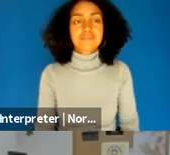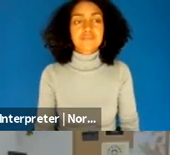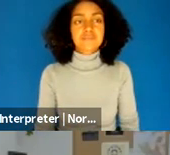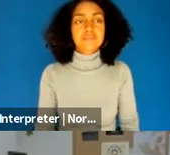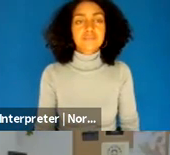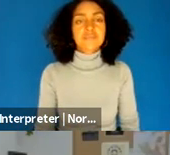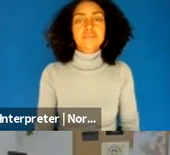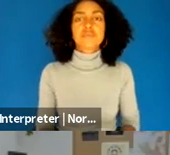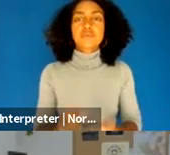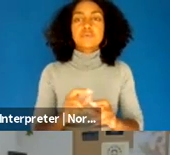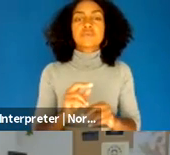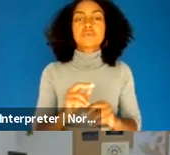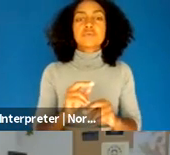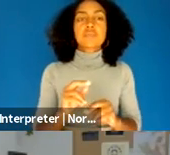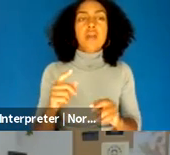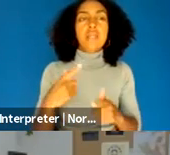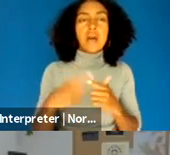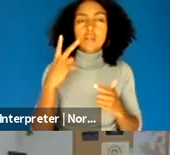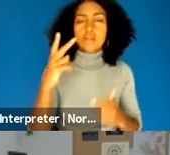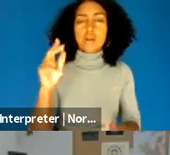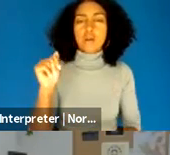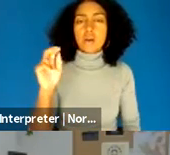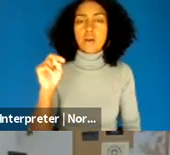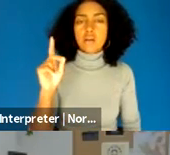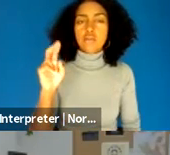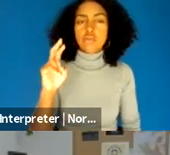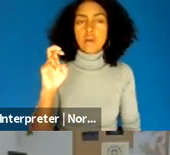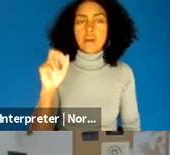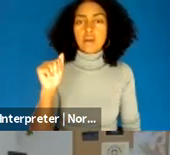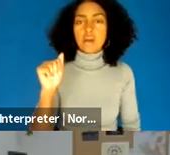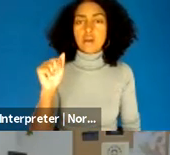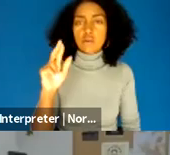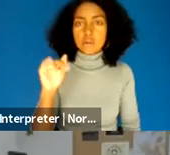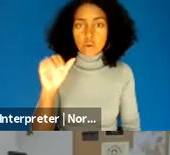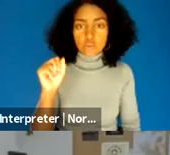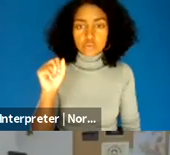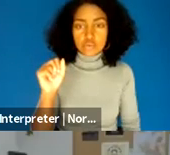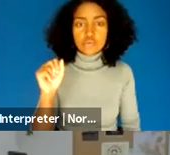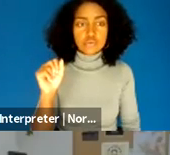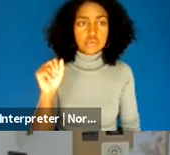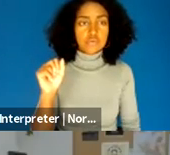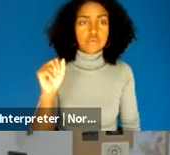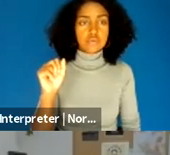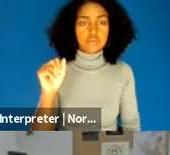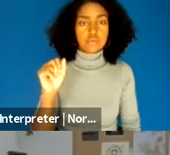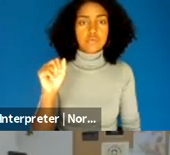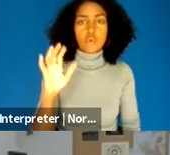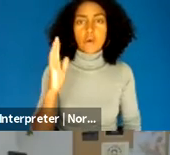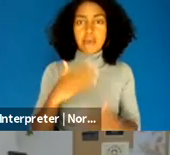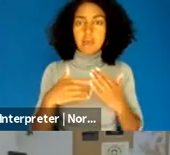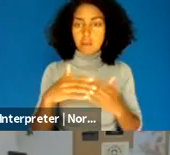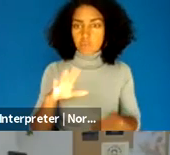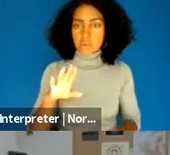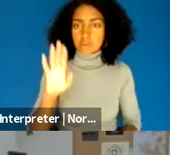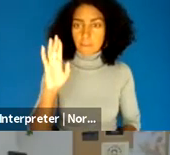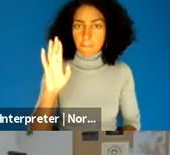on Andrea Rios, your hand was up. All right. Hey. Good morning, everyone.